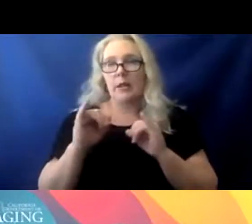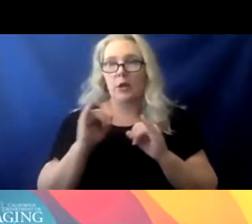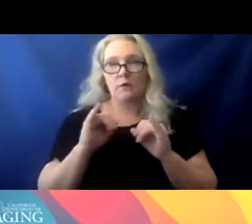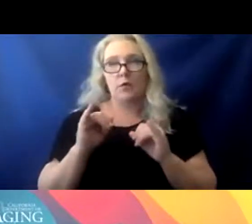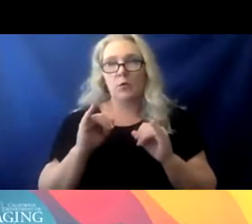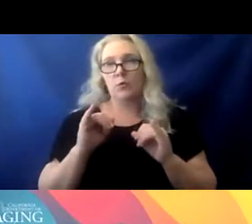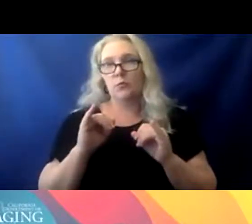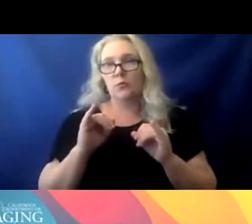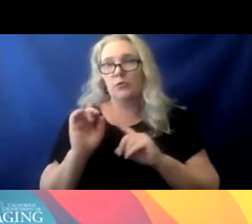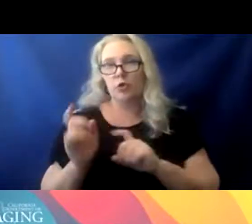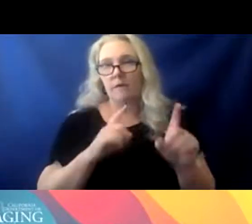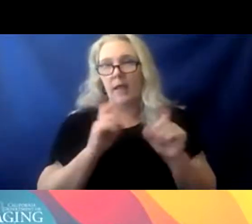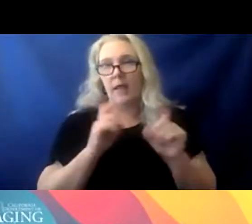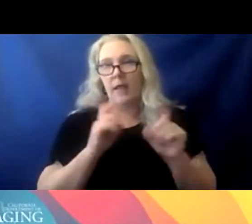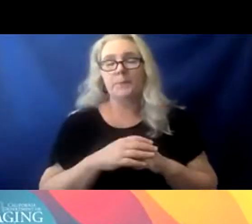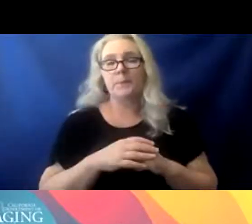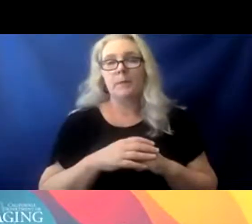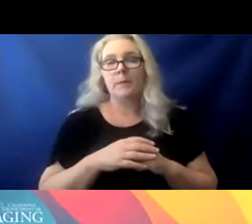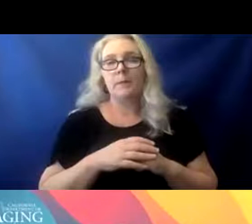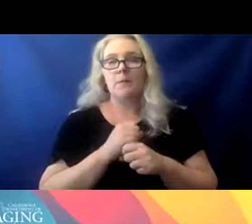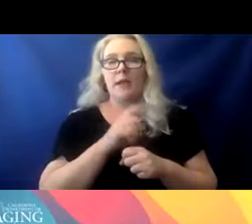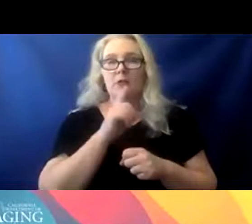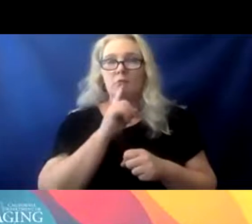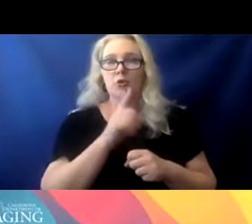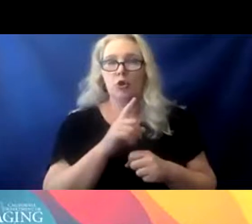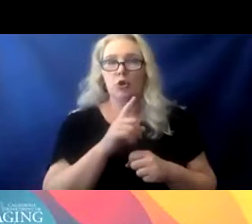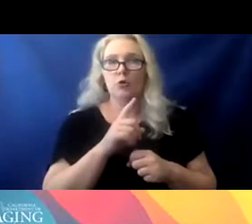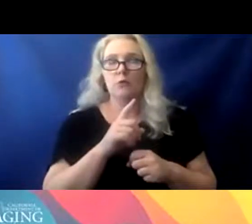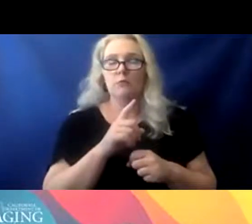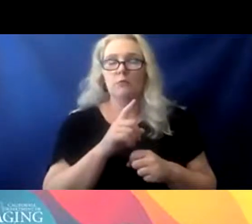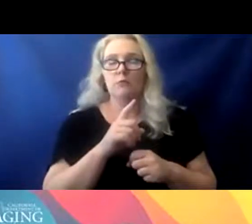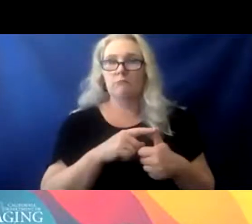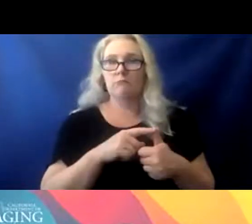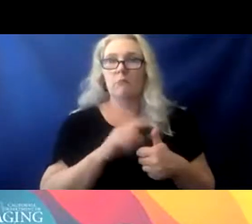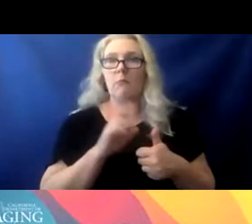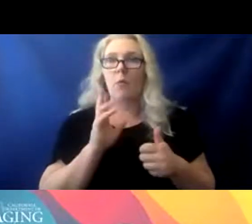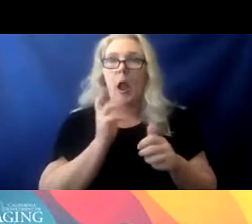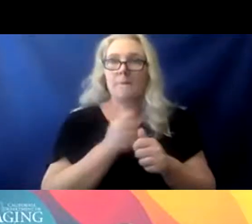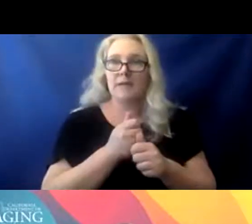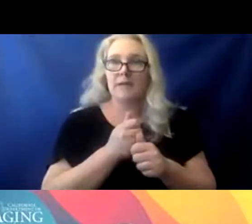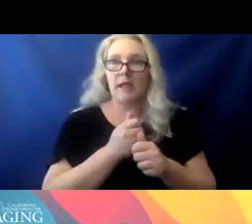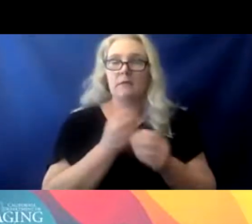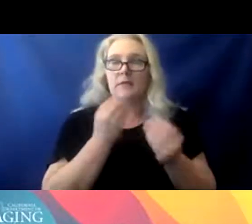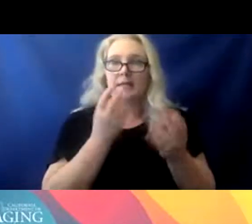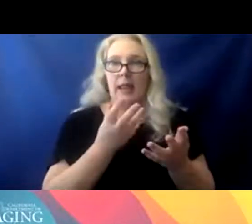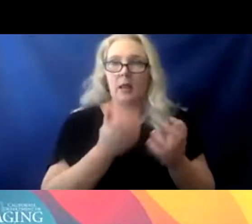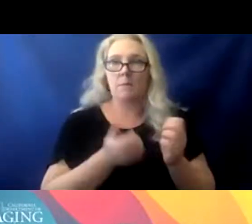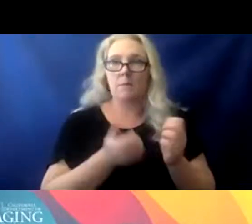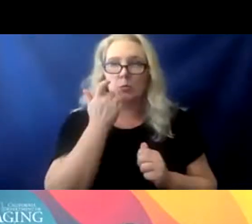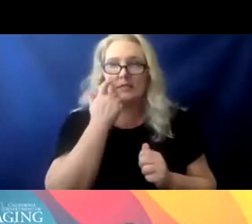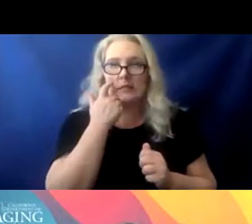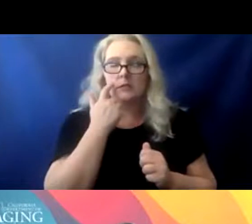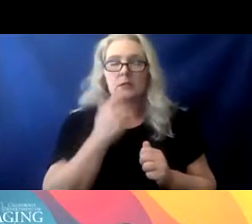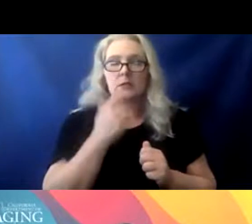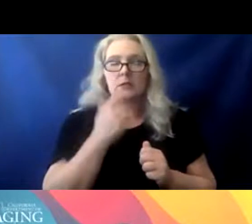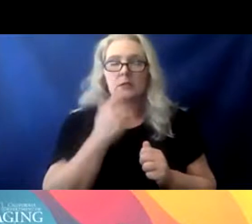of these visualizations, to ensure that we, one, update this data with the most recent that's available, and